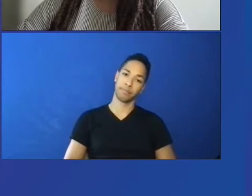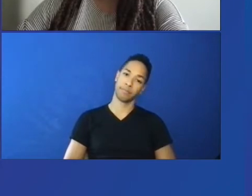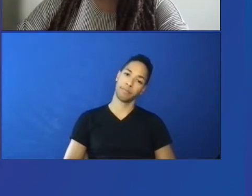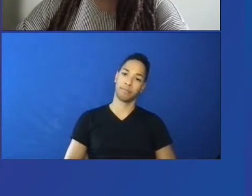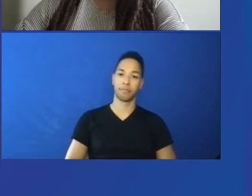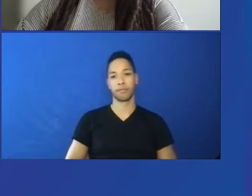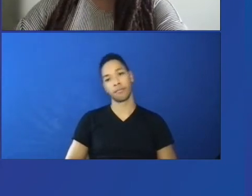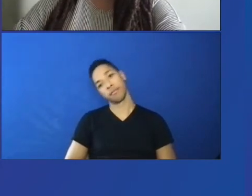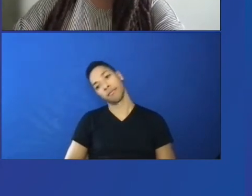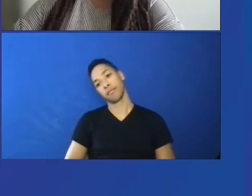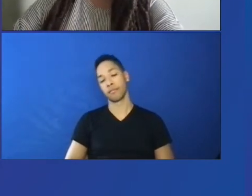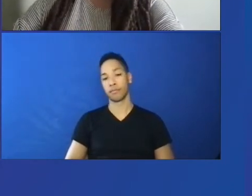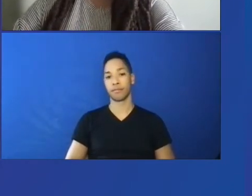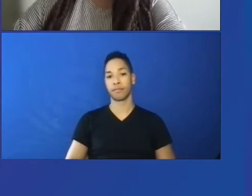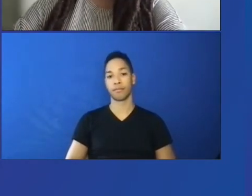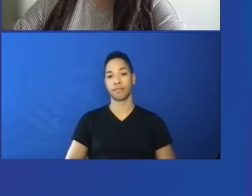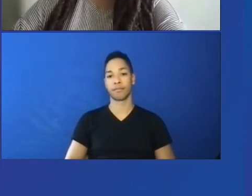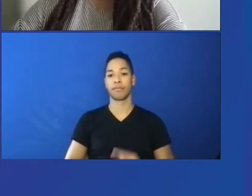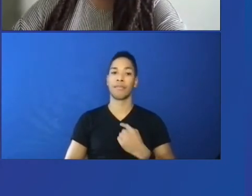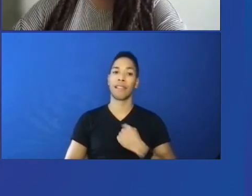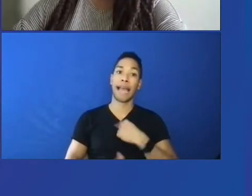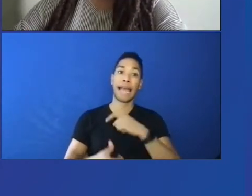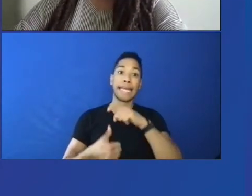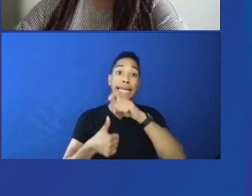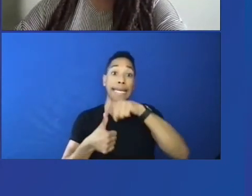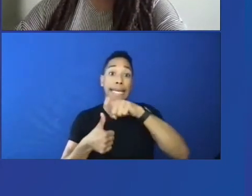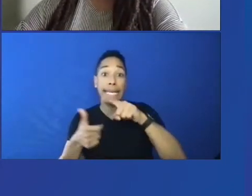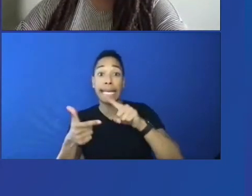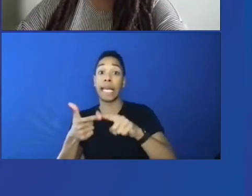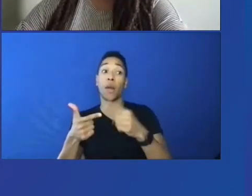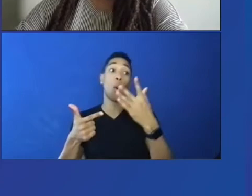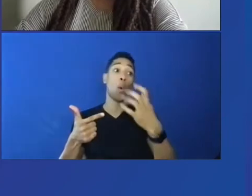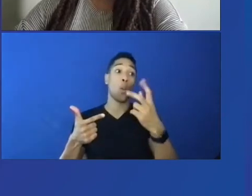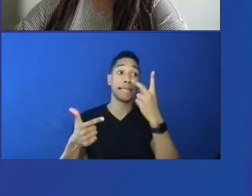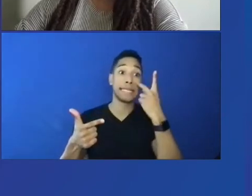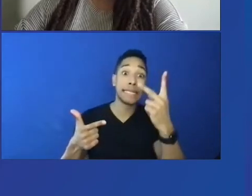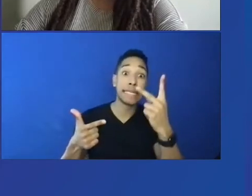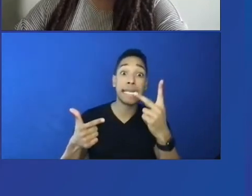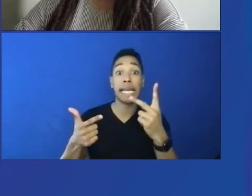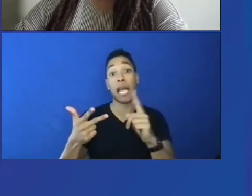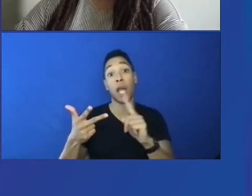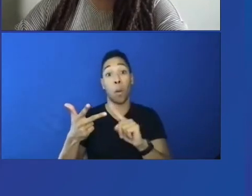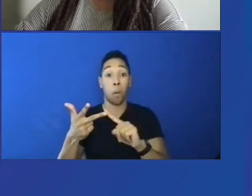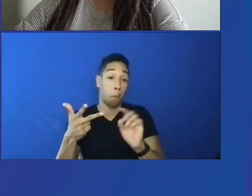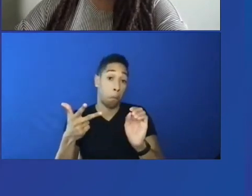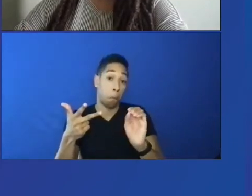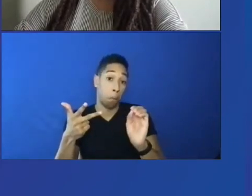I need this, I'd like to see this, or nothing.